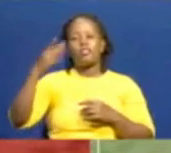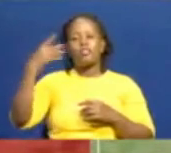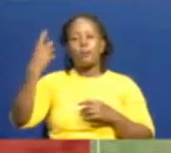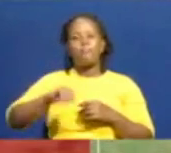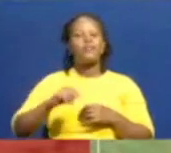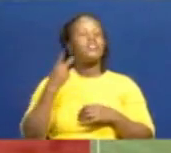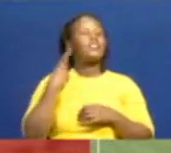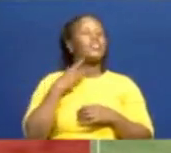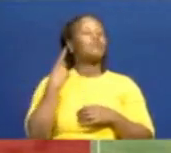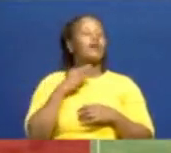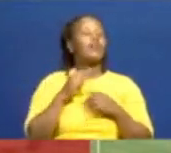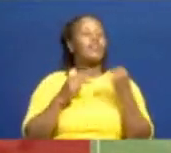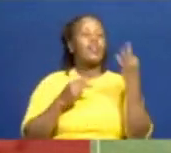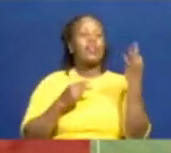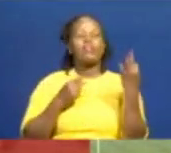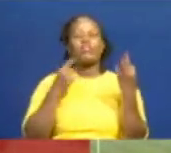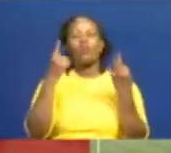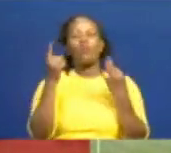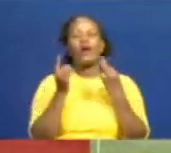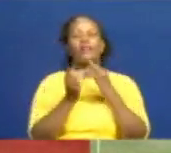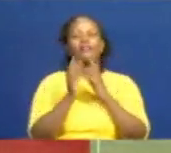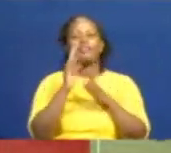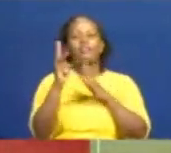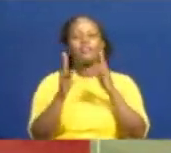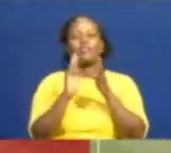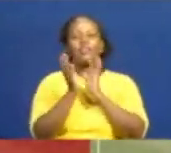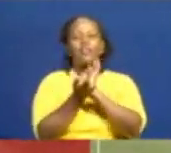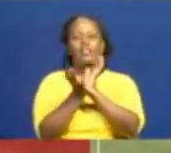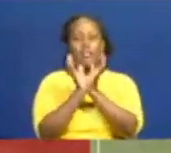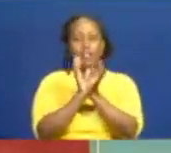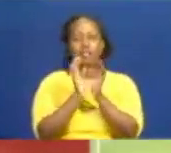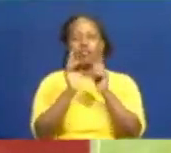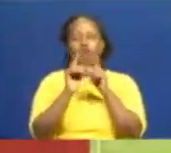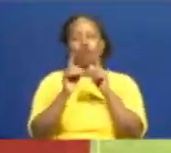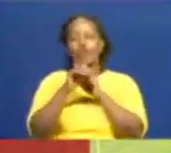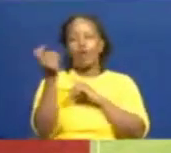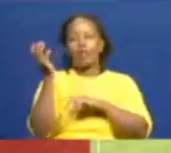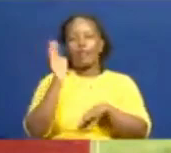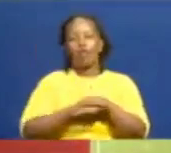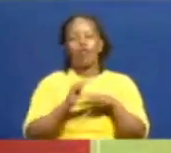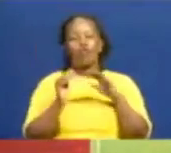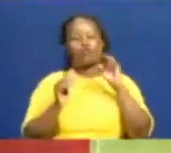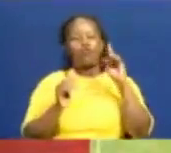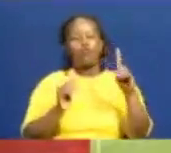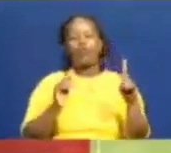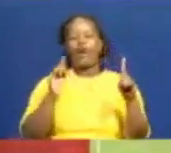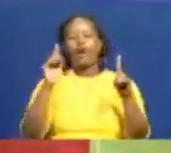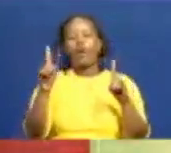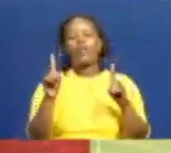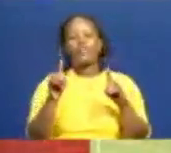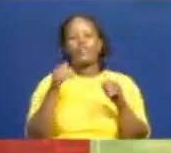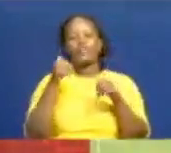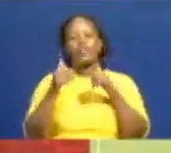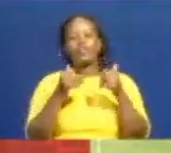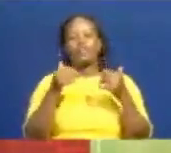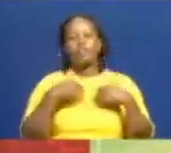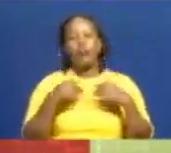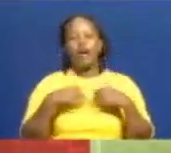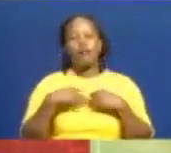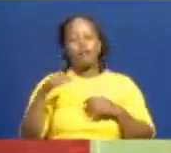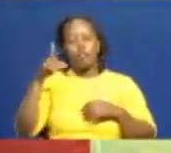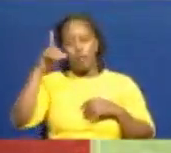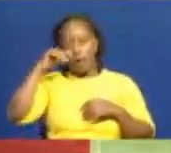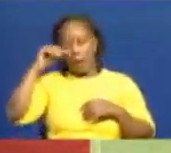the Kasurani Annex. Bandari FC were held to 1-1 draw by Talanta FC in a match played at Nembaraki Sports Club in